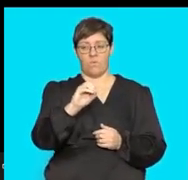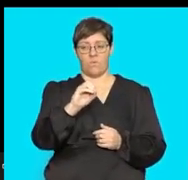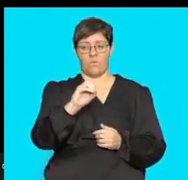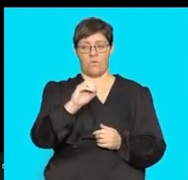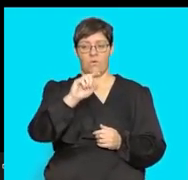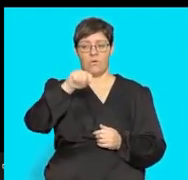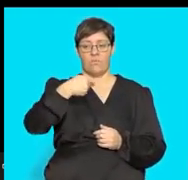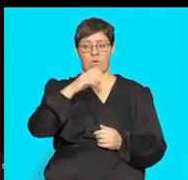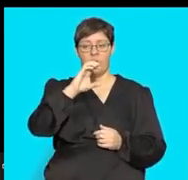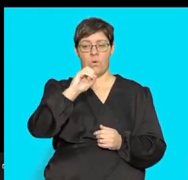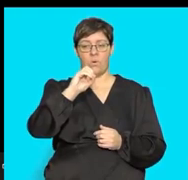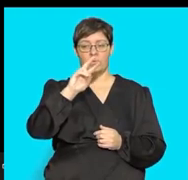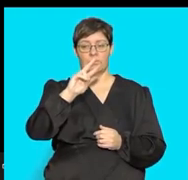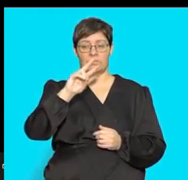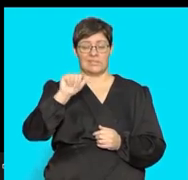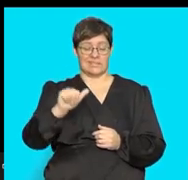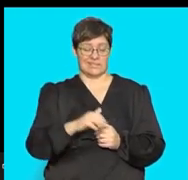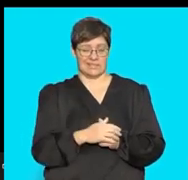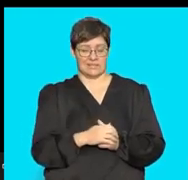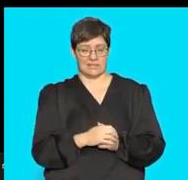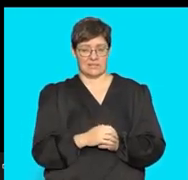And we have an answer of